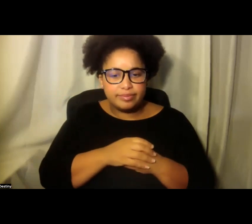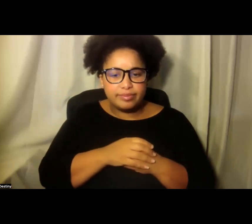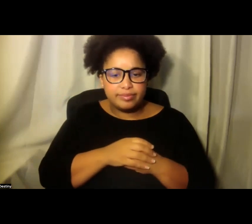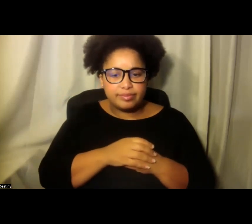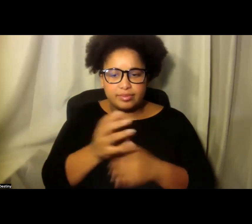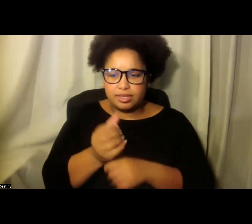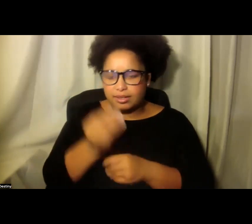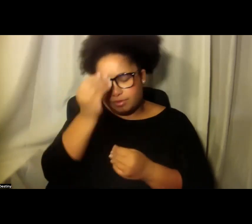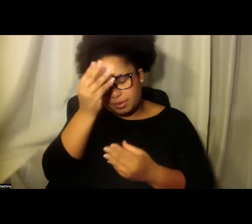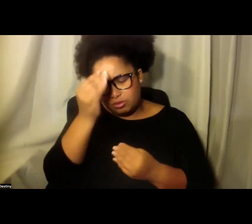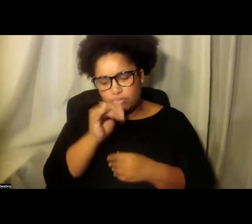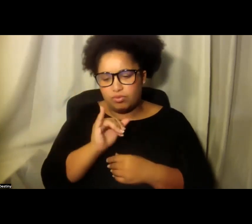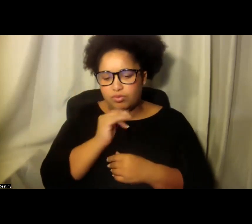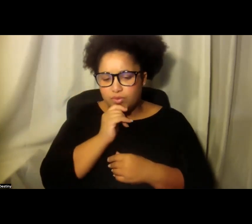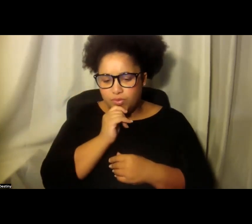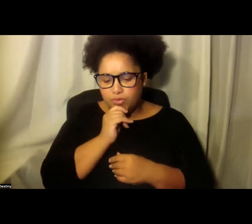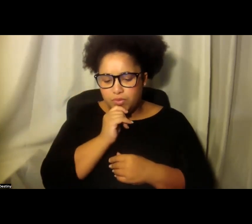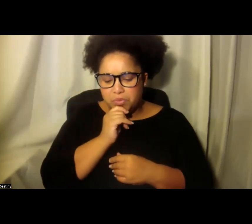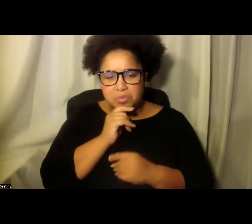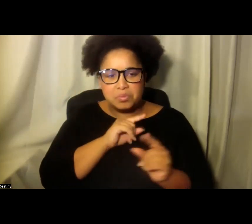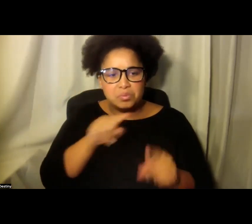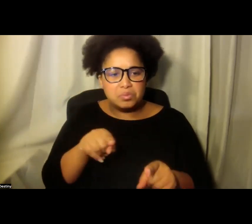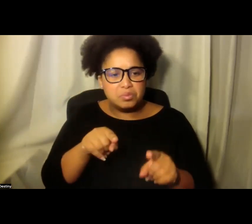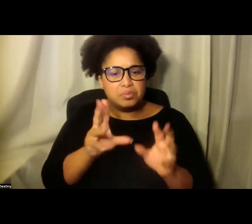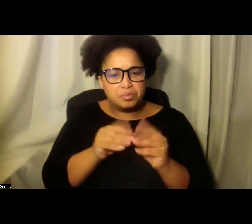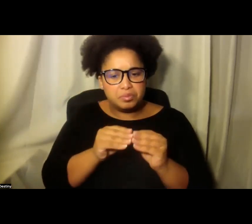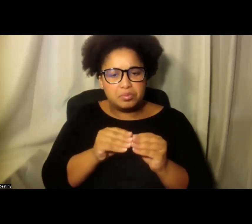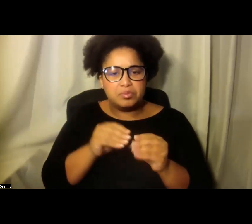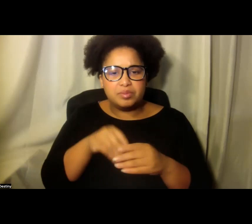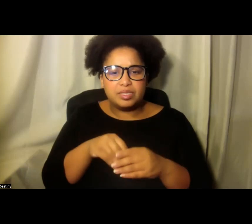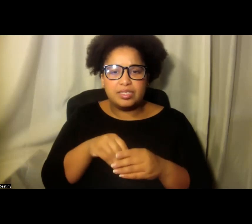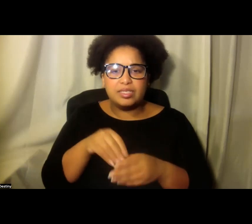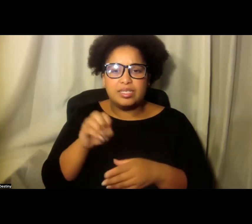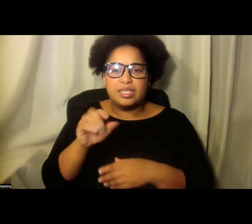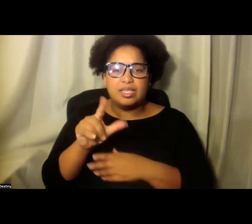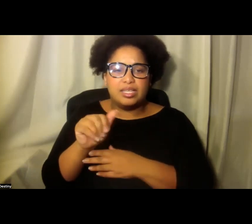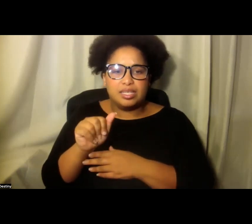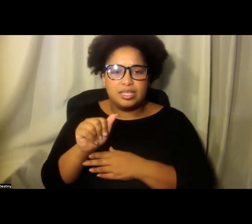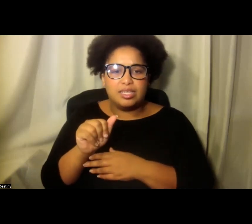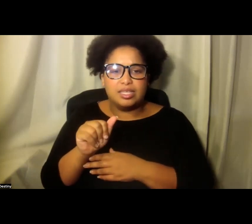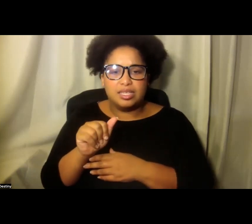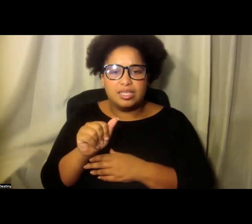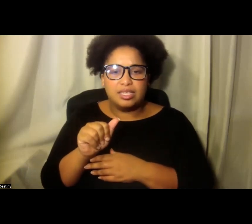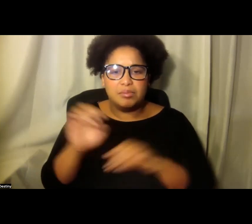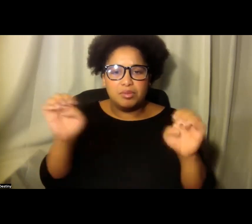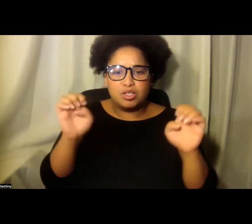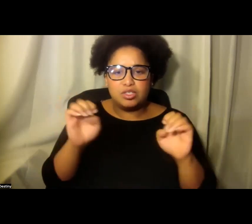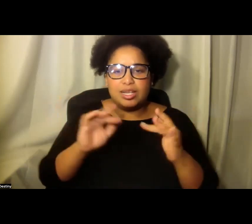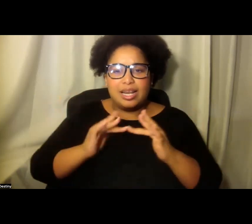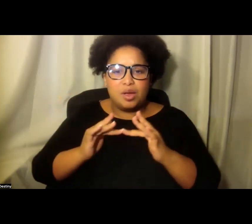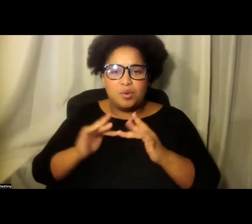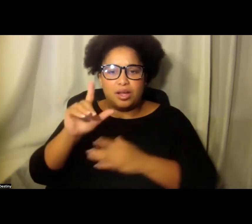that information and I went to a meeting of ENLA in Southern California, Emergency Network of Los Angeles, made up